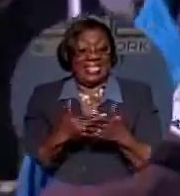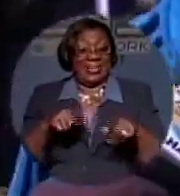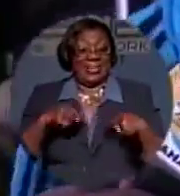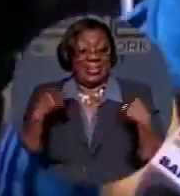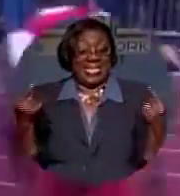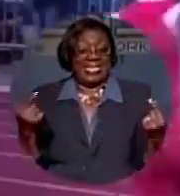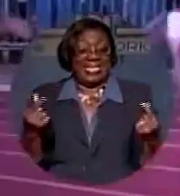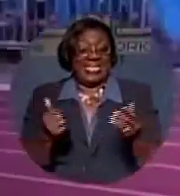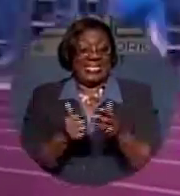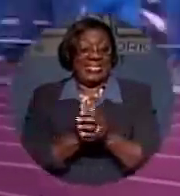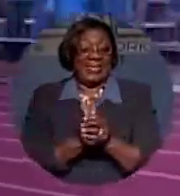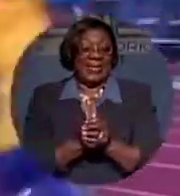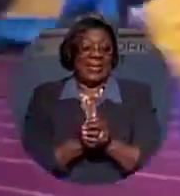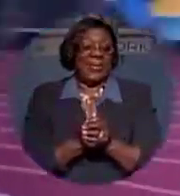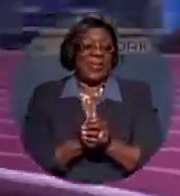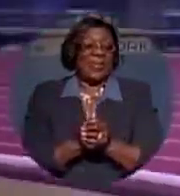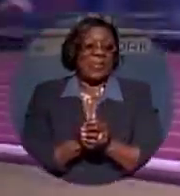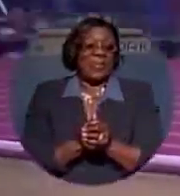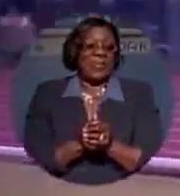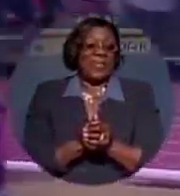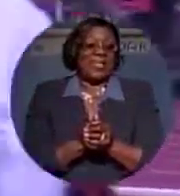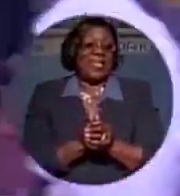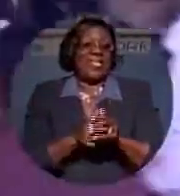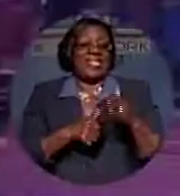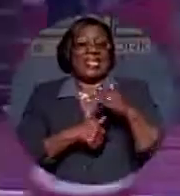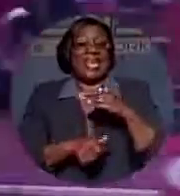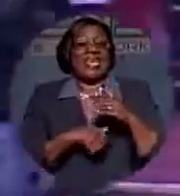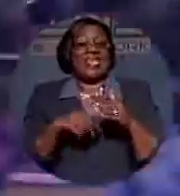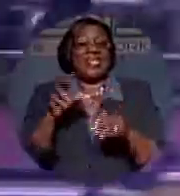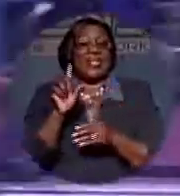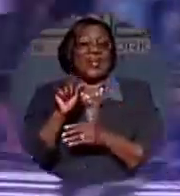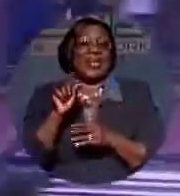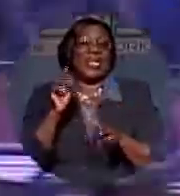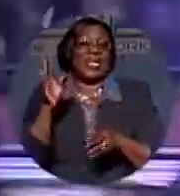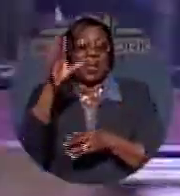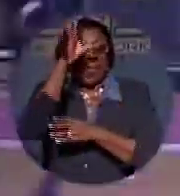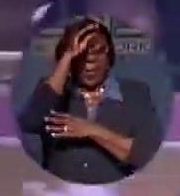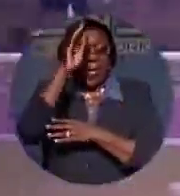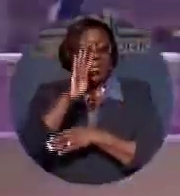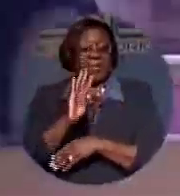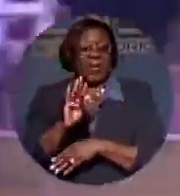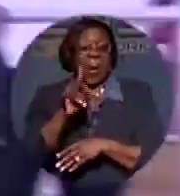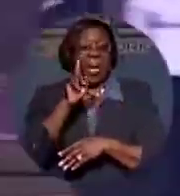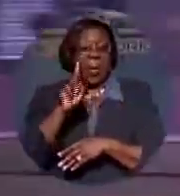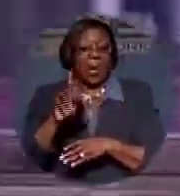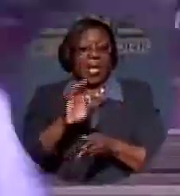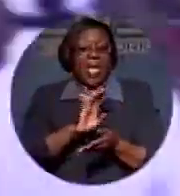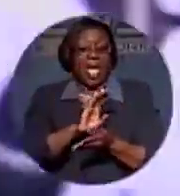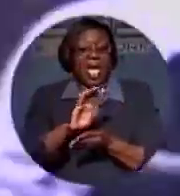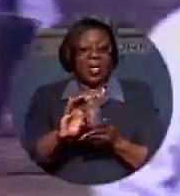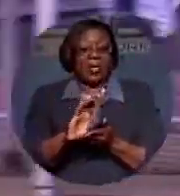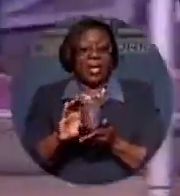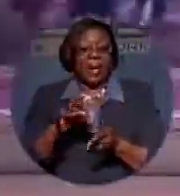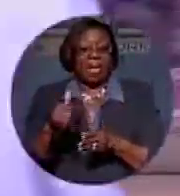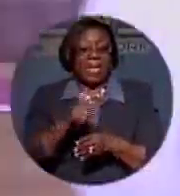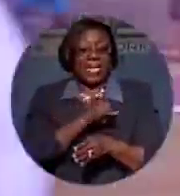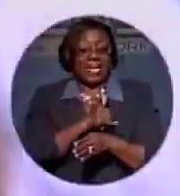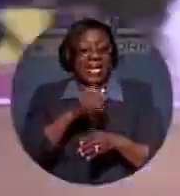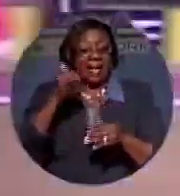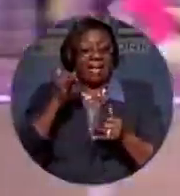Anthony. Let's move to the under 20 boys 4x100 meter final